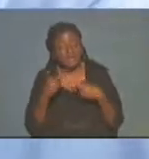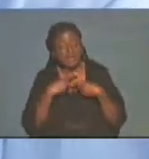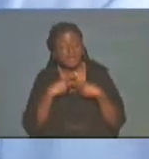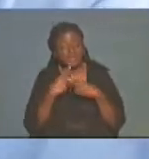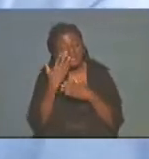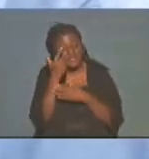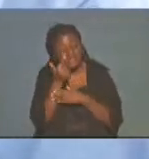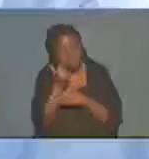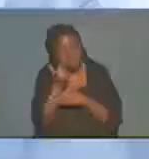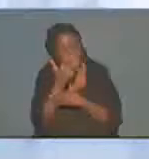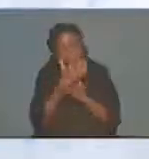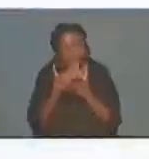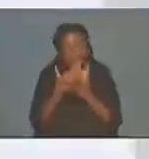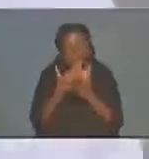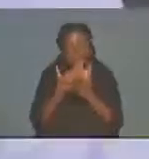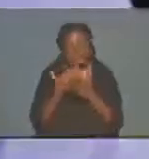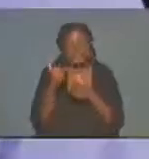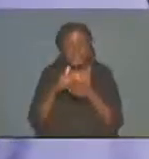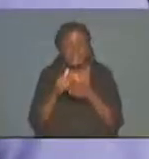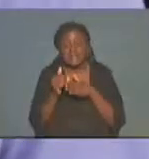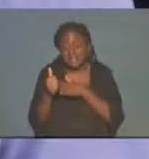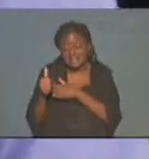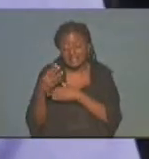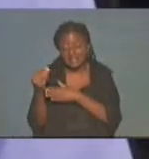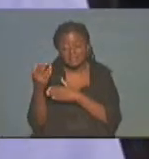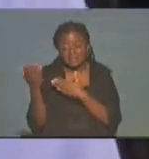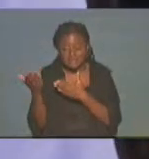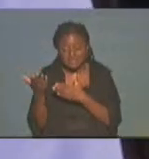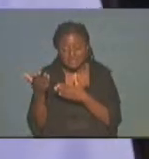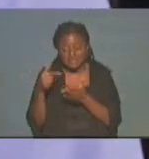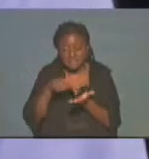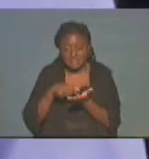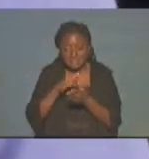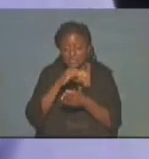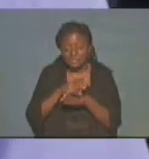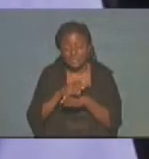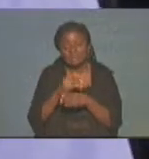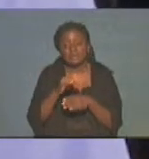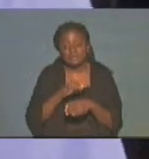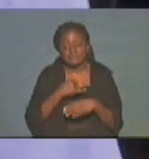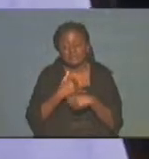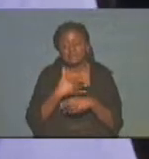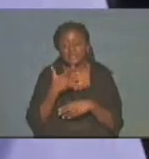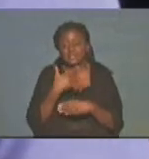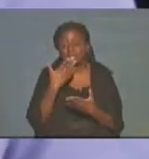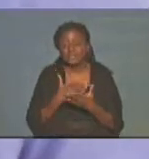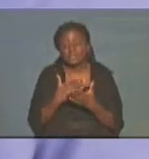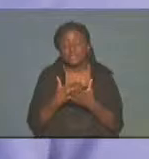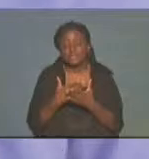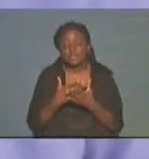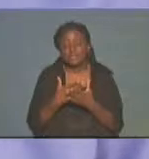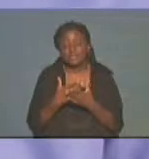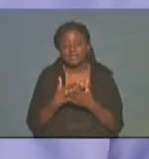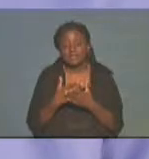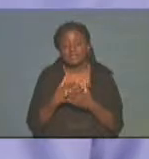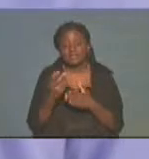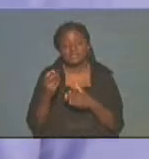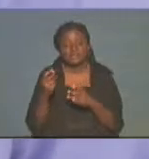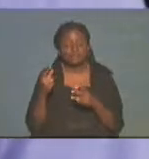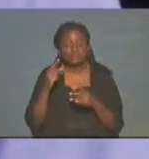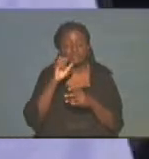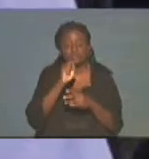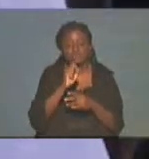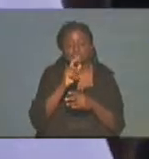profession, it'll make me feel good. Our theme this year is SWAG, which is Strikers with a Goal. That's our school's name, Strikers, St.